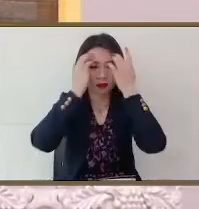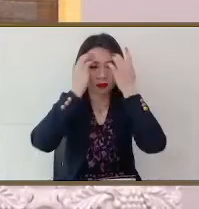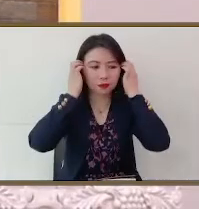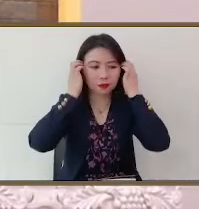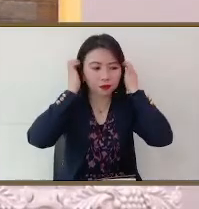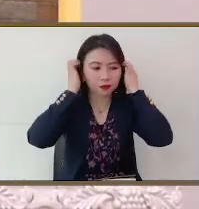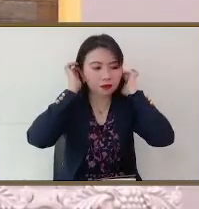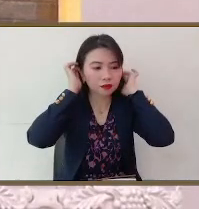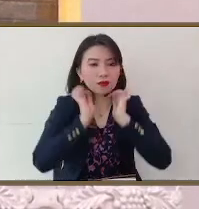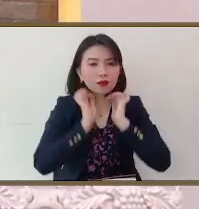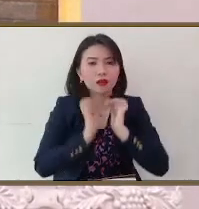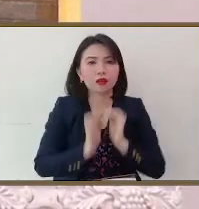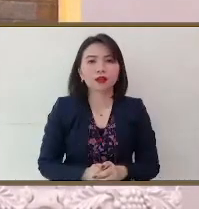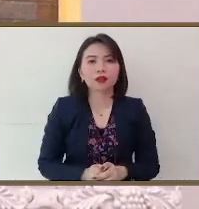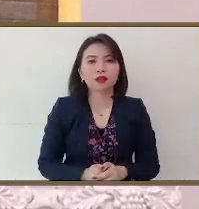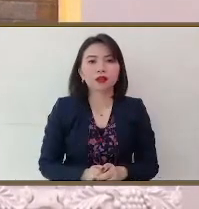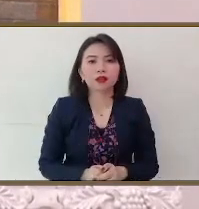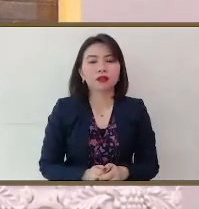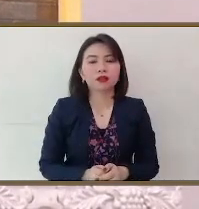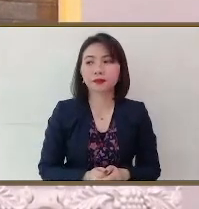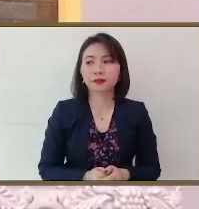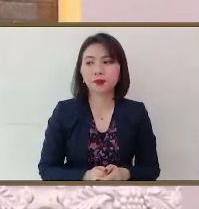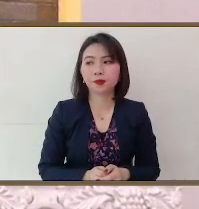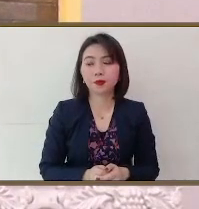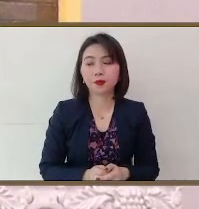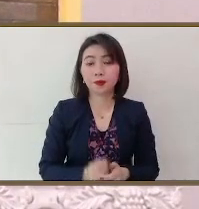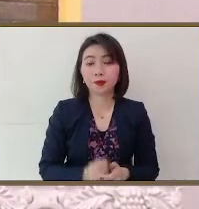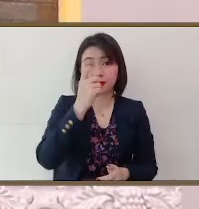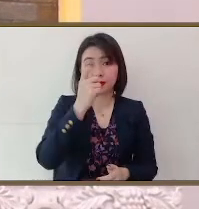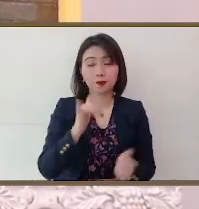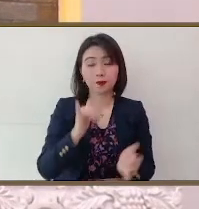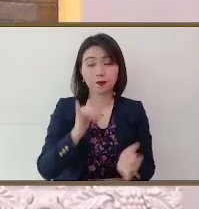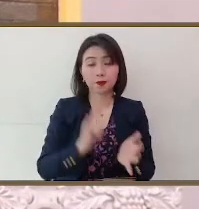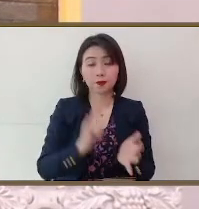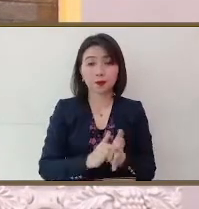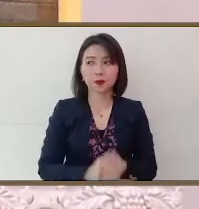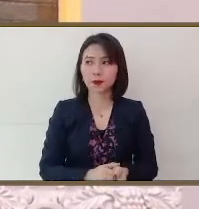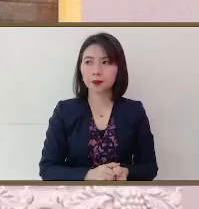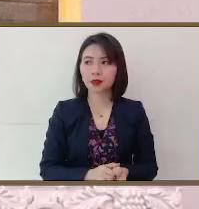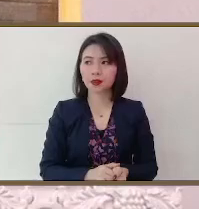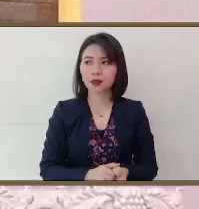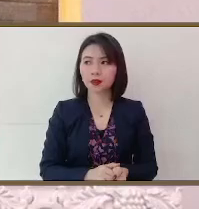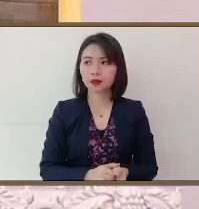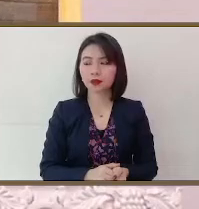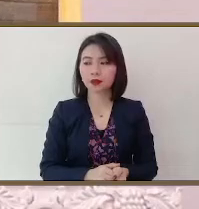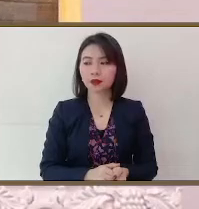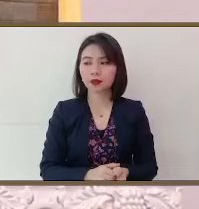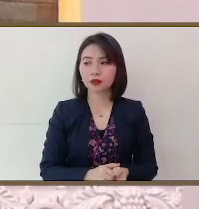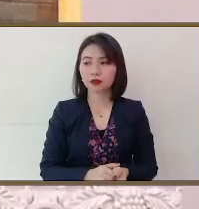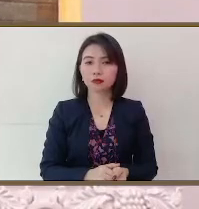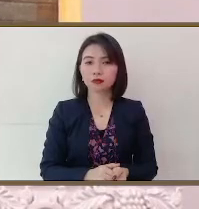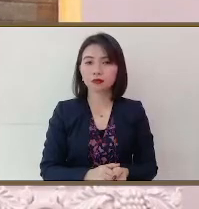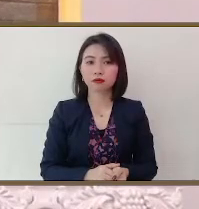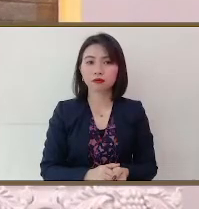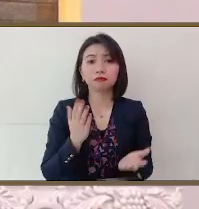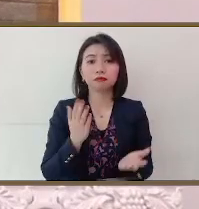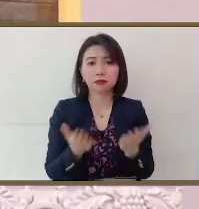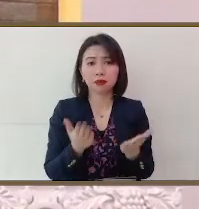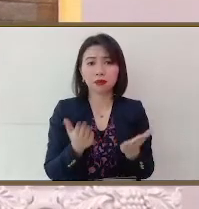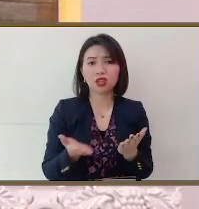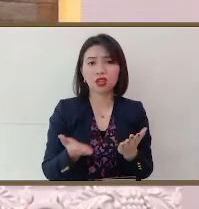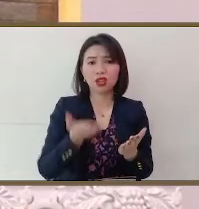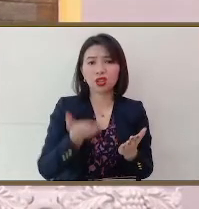Alright? Just talk to me if you can, okay? Now, so you, sabi ko, you might want to